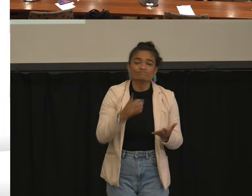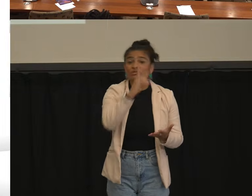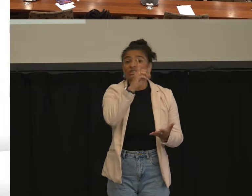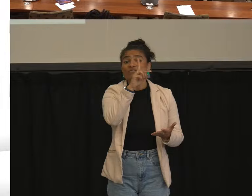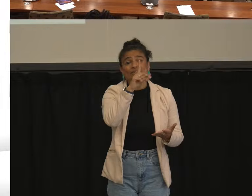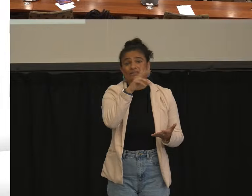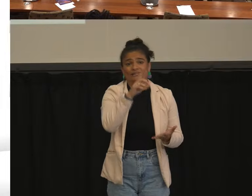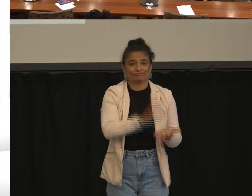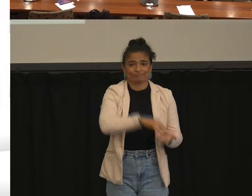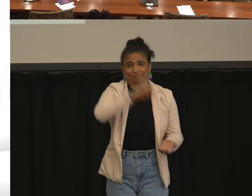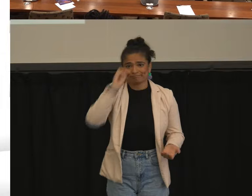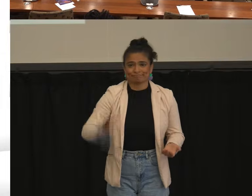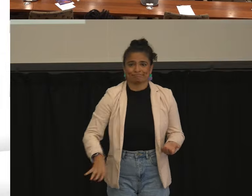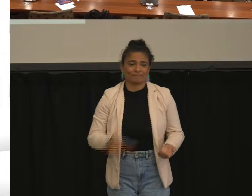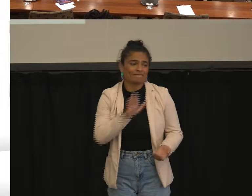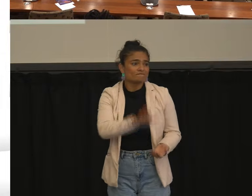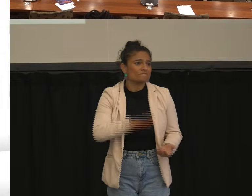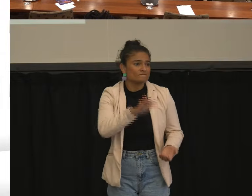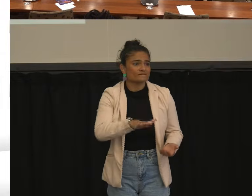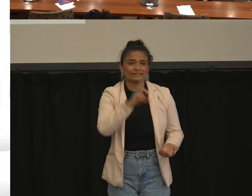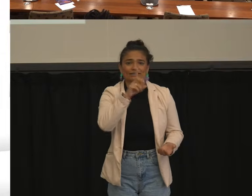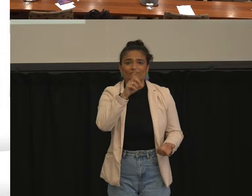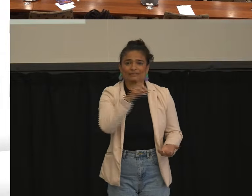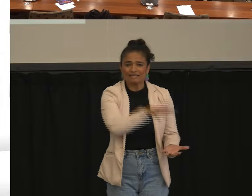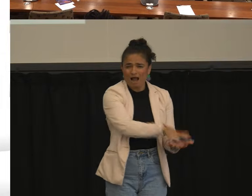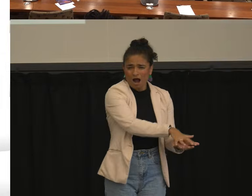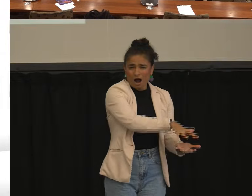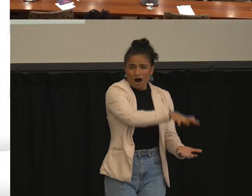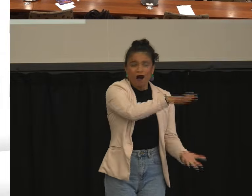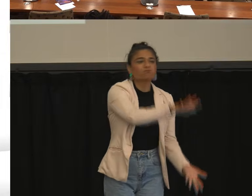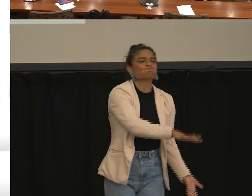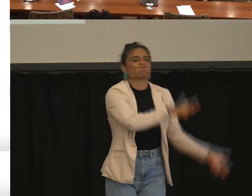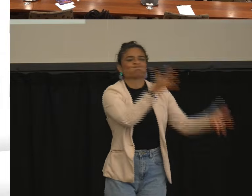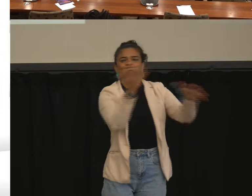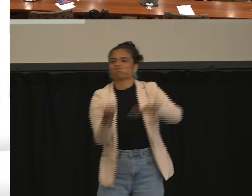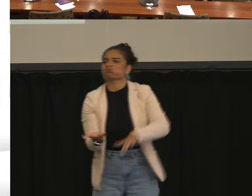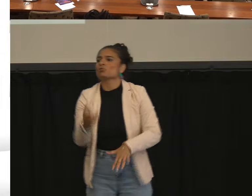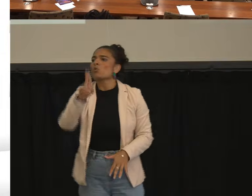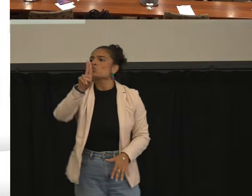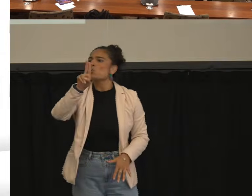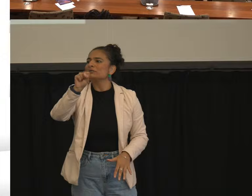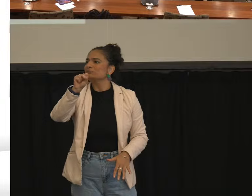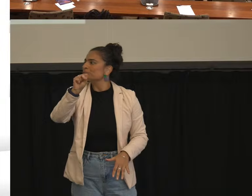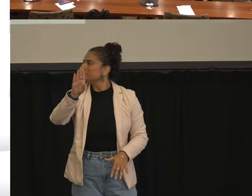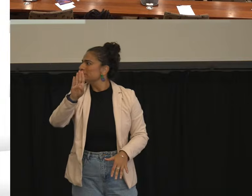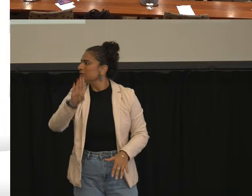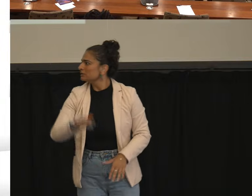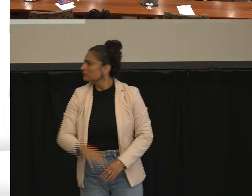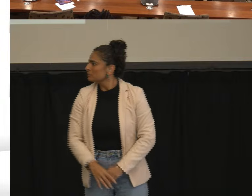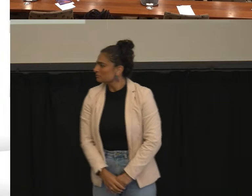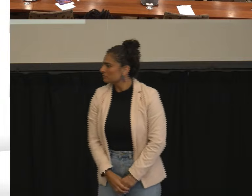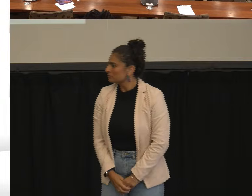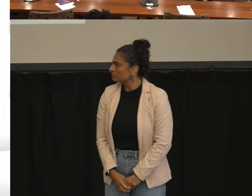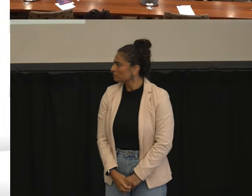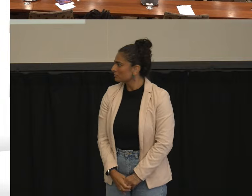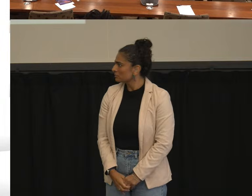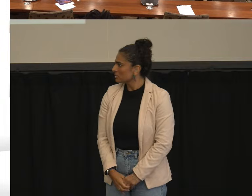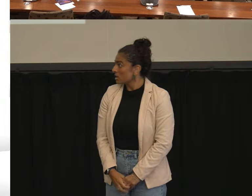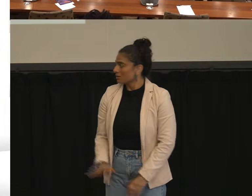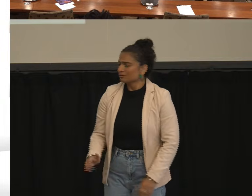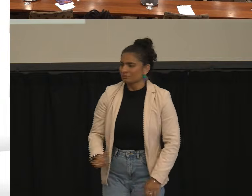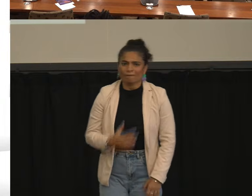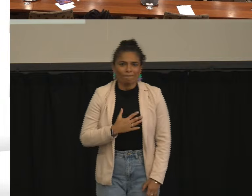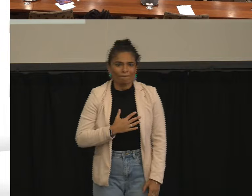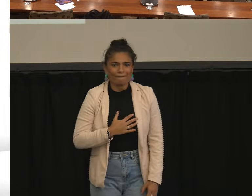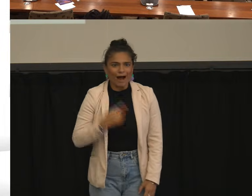think about next steps. We had to get rid of the DVDs, all those big sets of DVDs that we